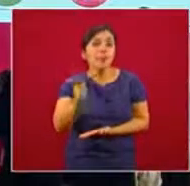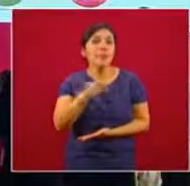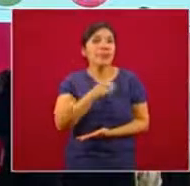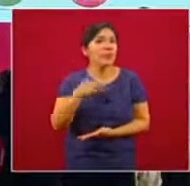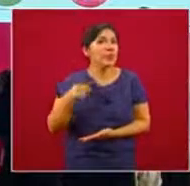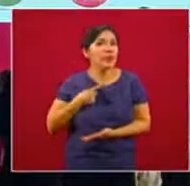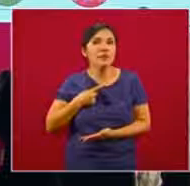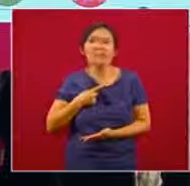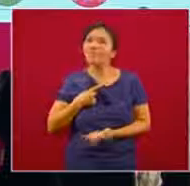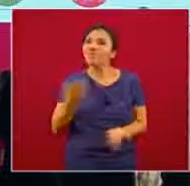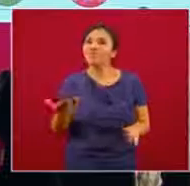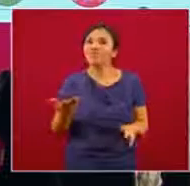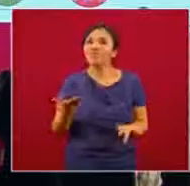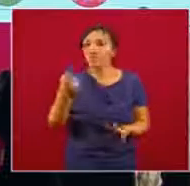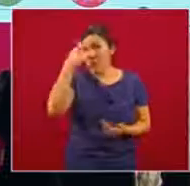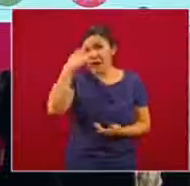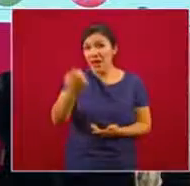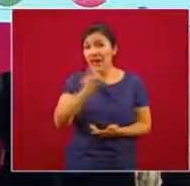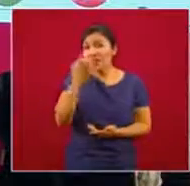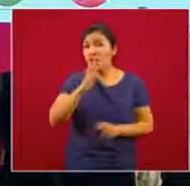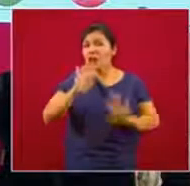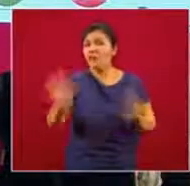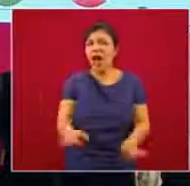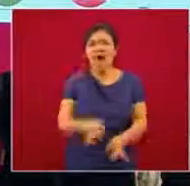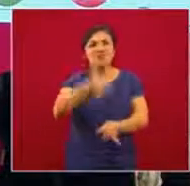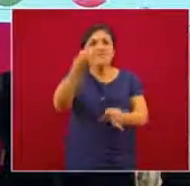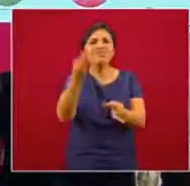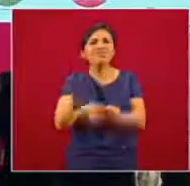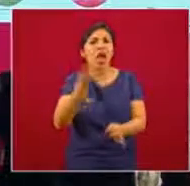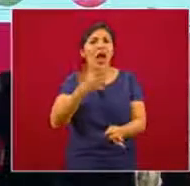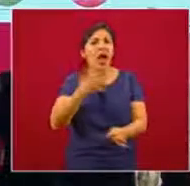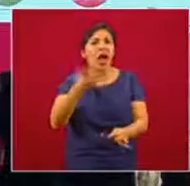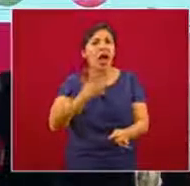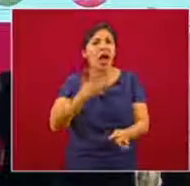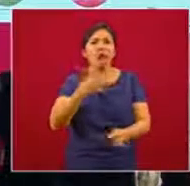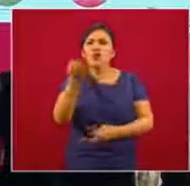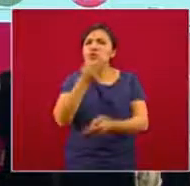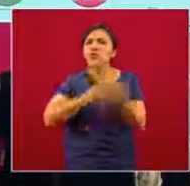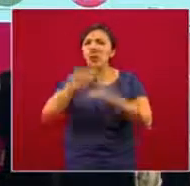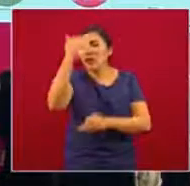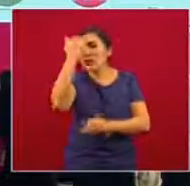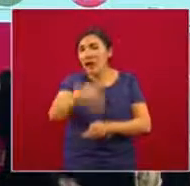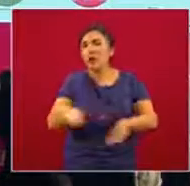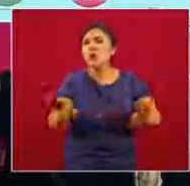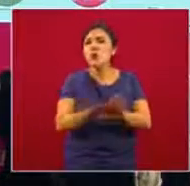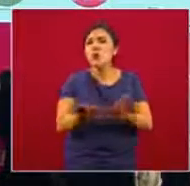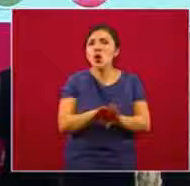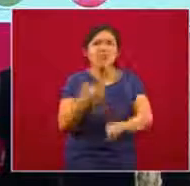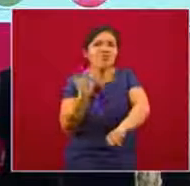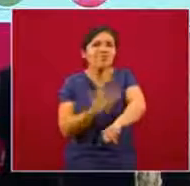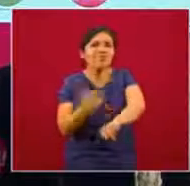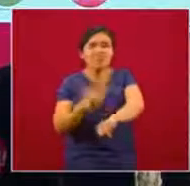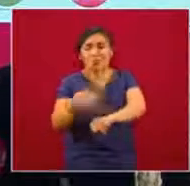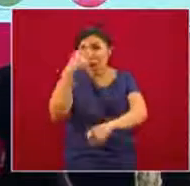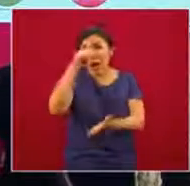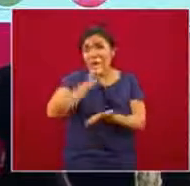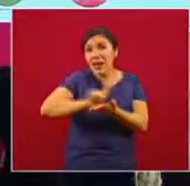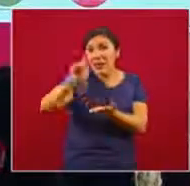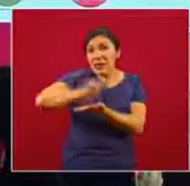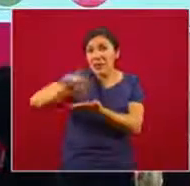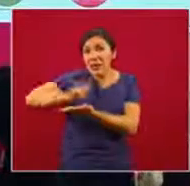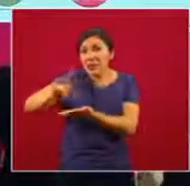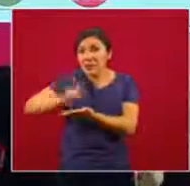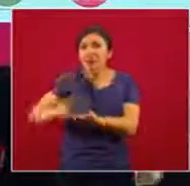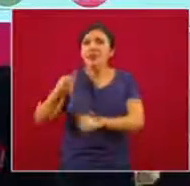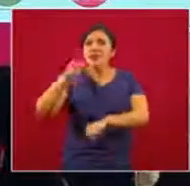in general terms. This should be taking us and lead us to have a dynamic established